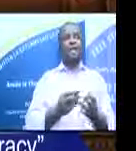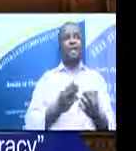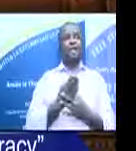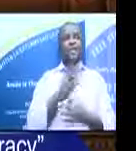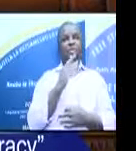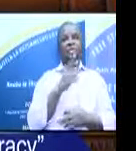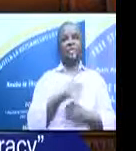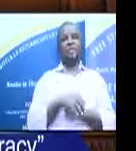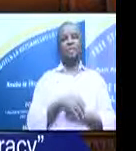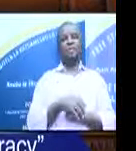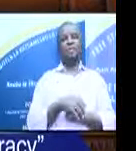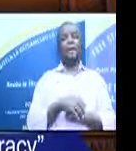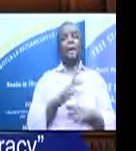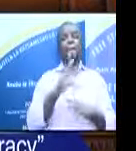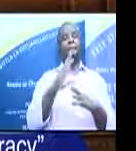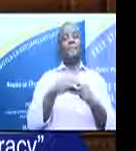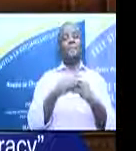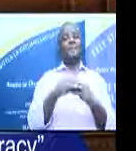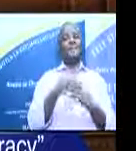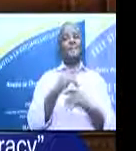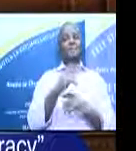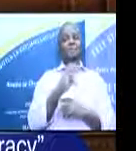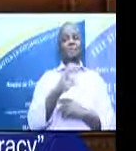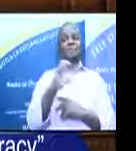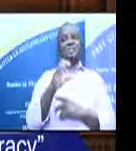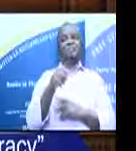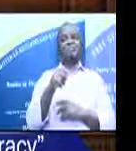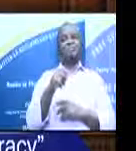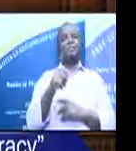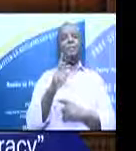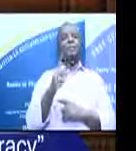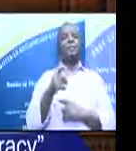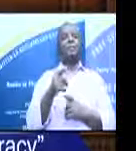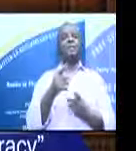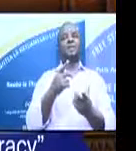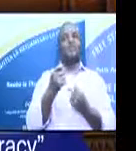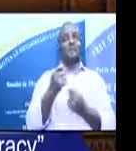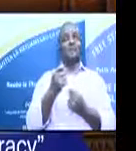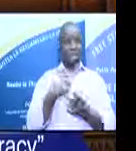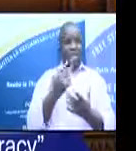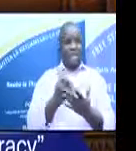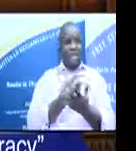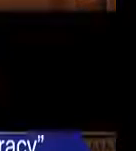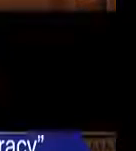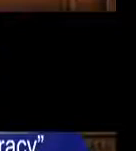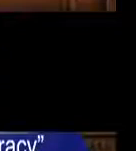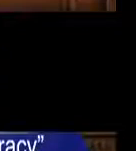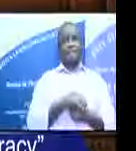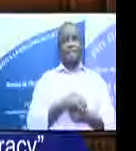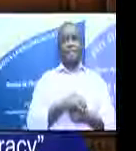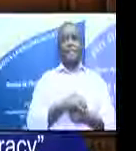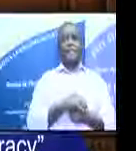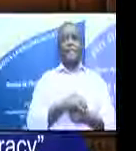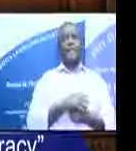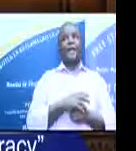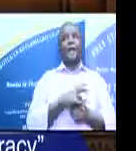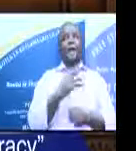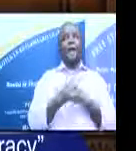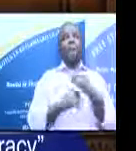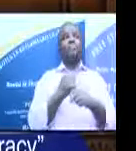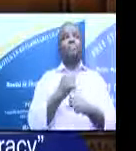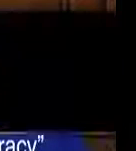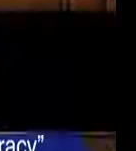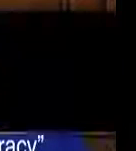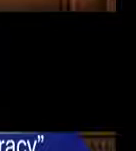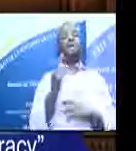Speaker, this is where the member of the Executive Committee should have stepped in and taken action. Last year's report was just